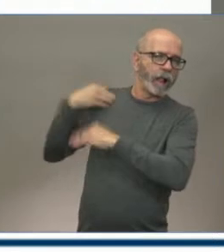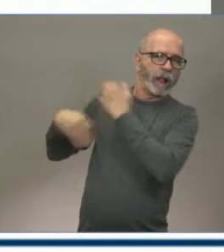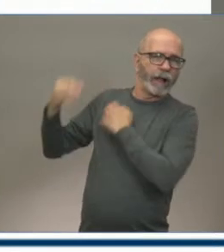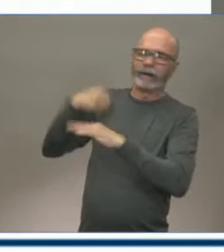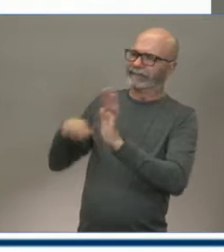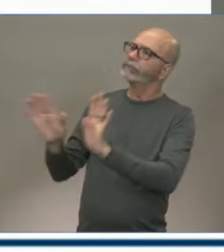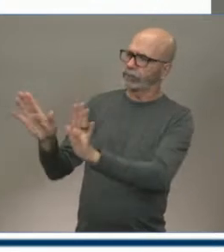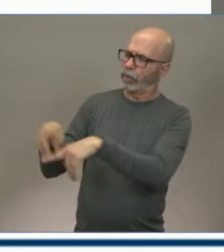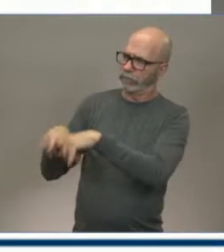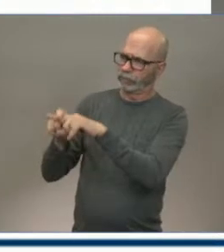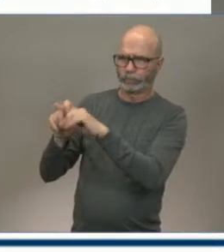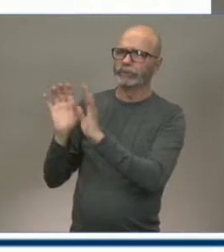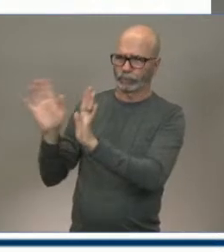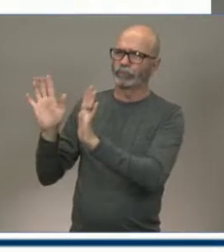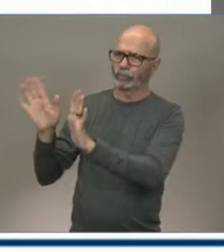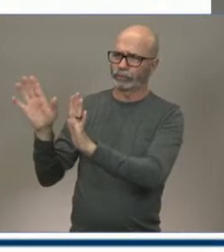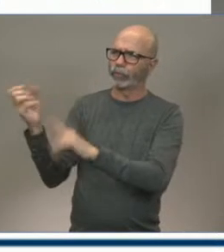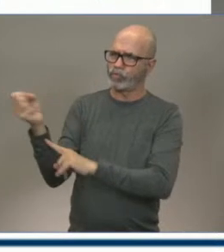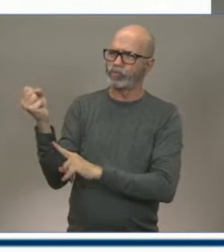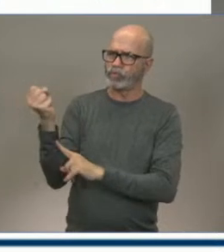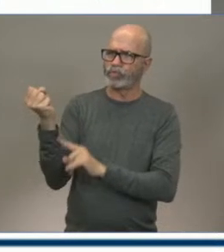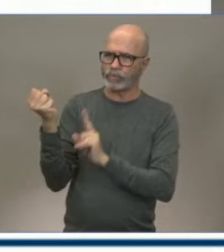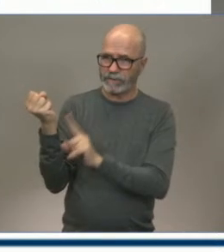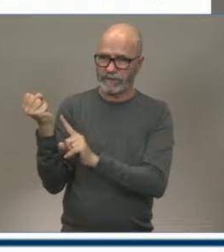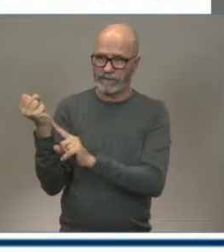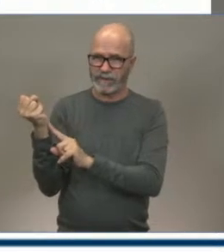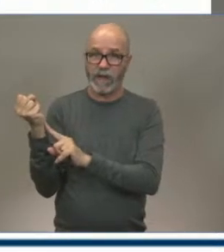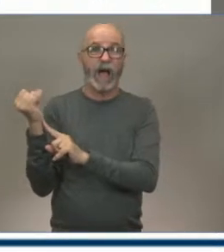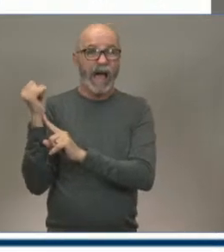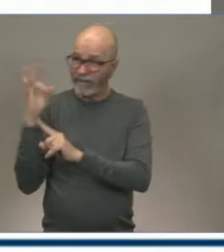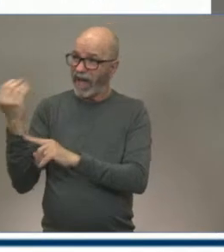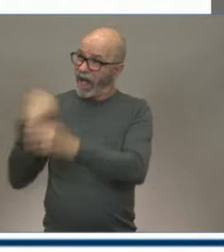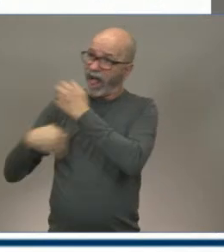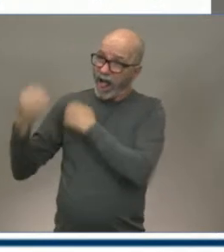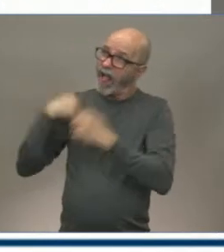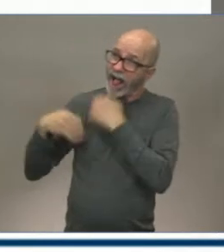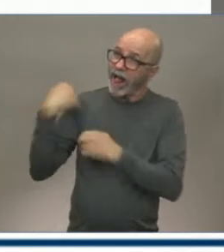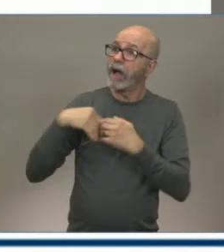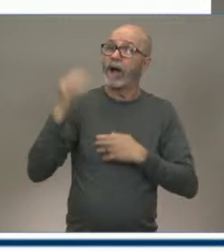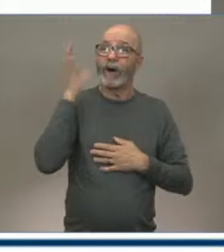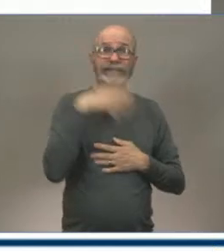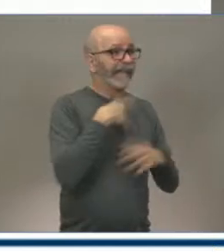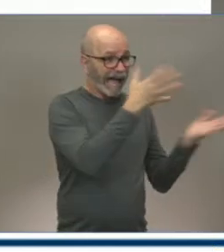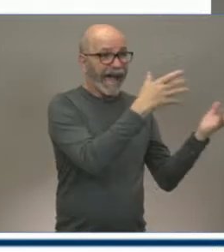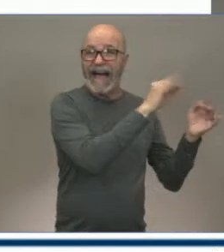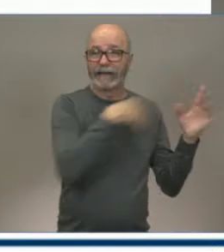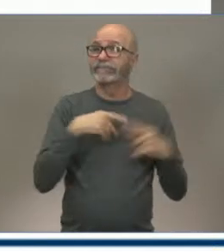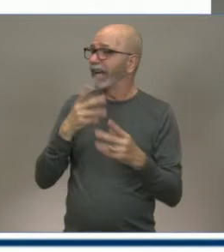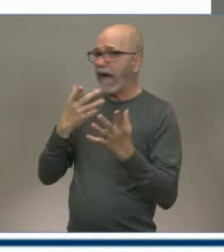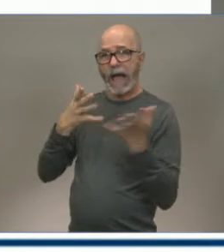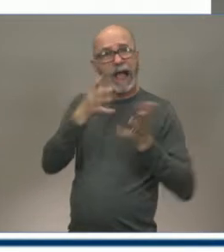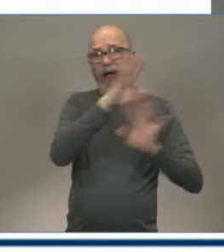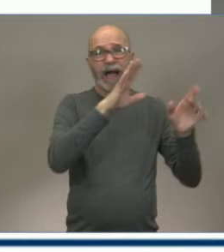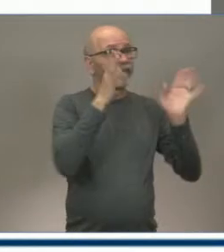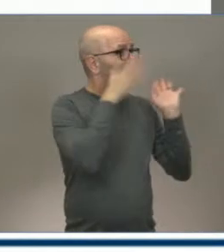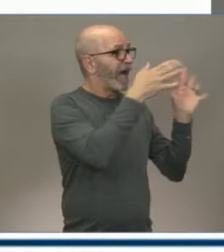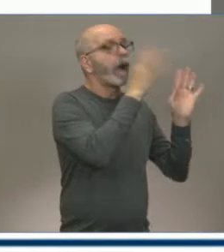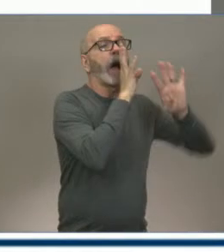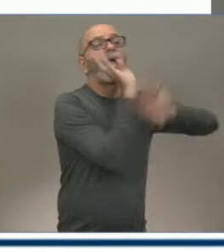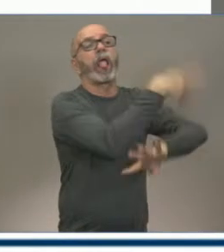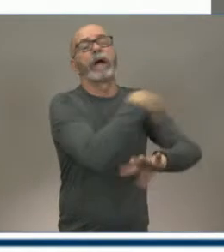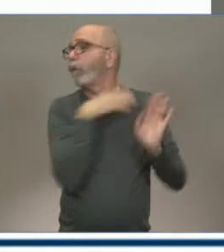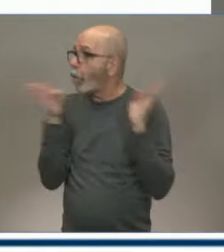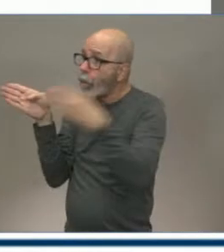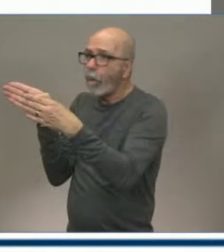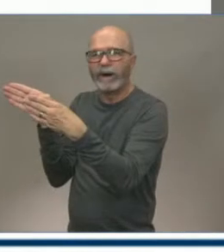is that responding to all these requests right now is taking us away from the work we need to focus on, which is developing the program and